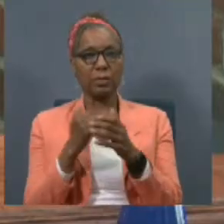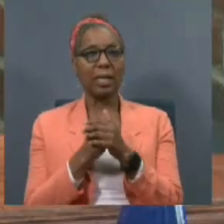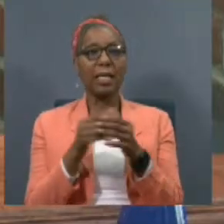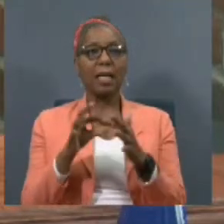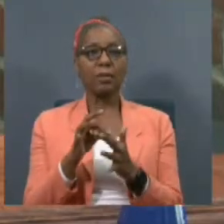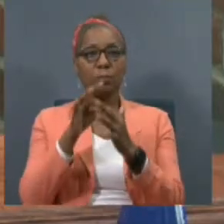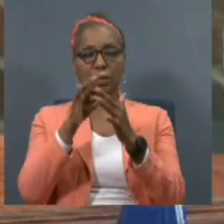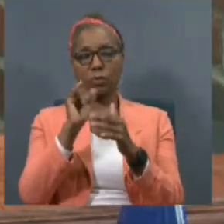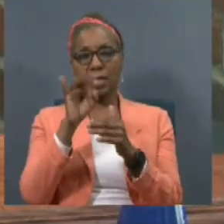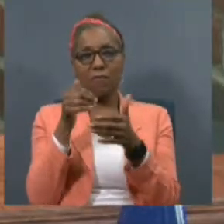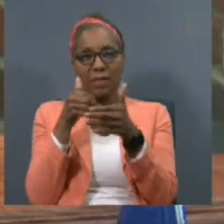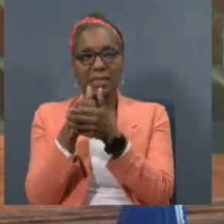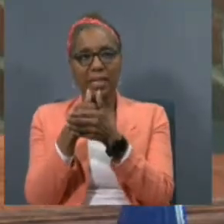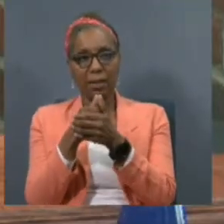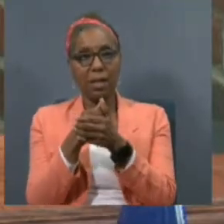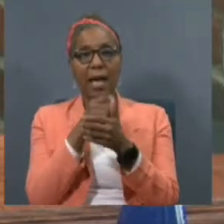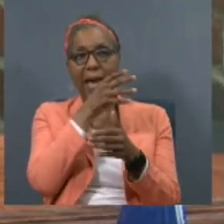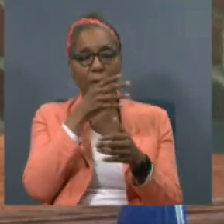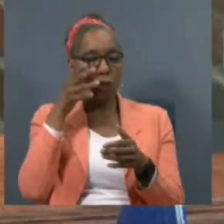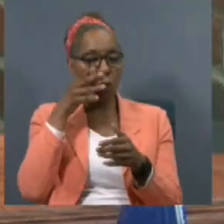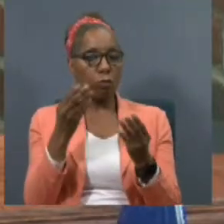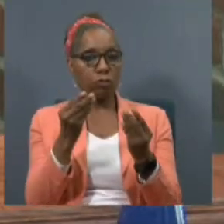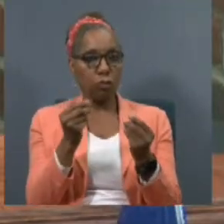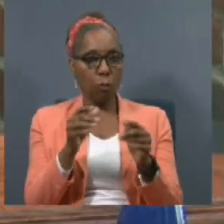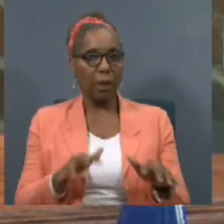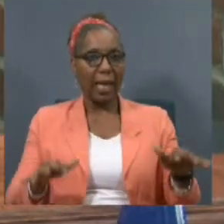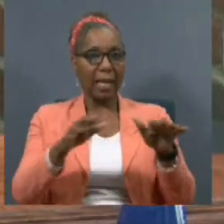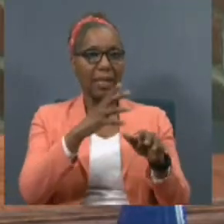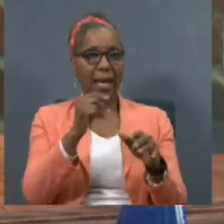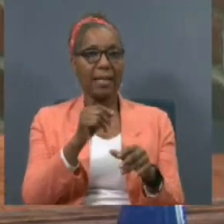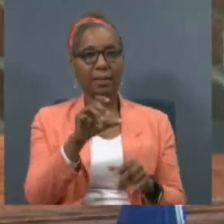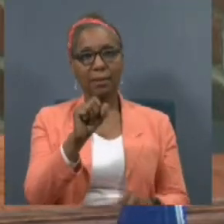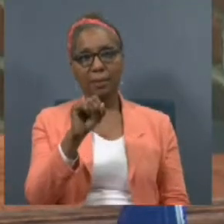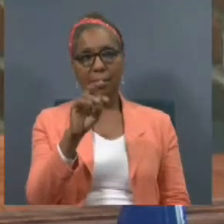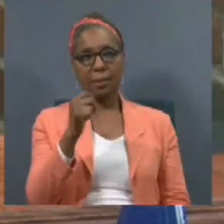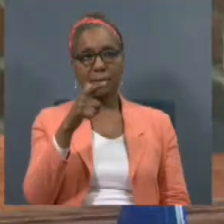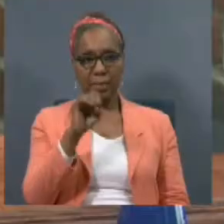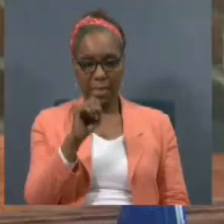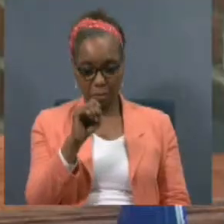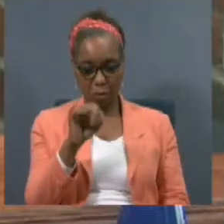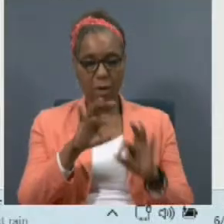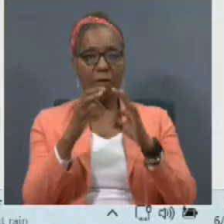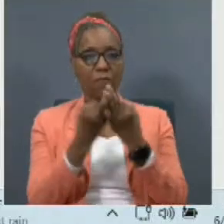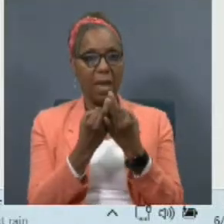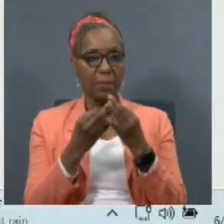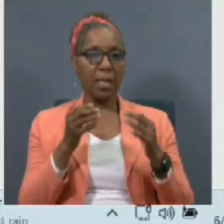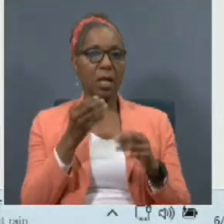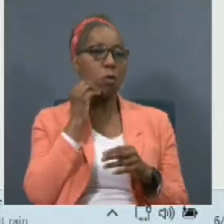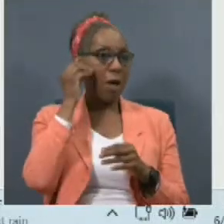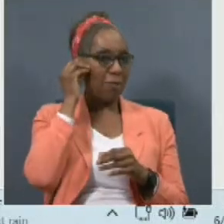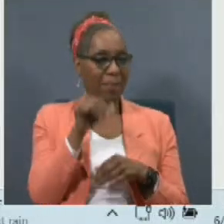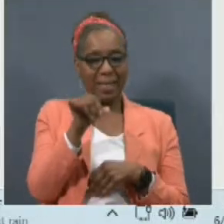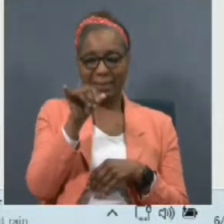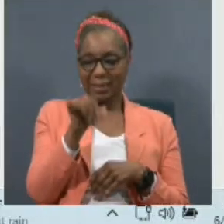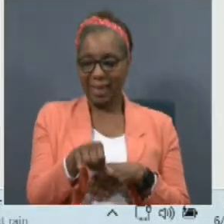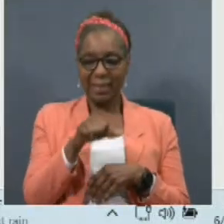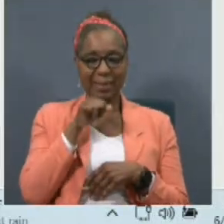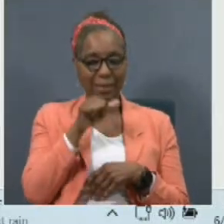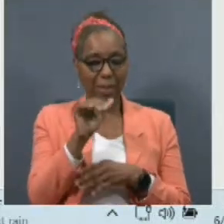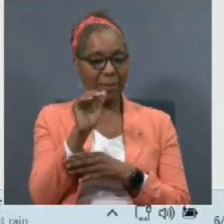when it borders agricultural land and single-family residences. This does not sound like a